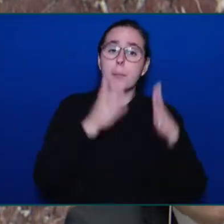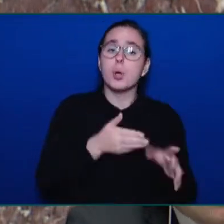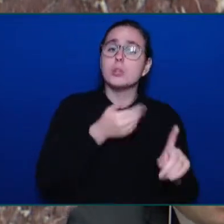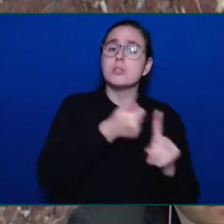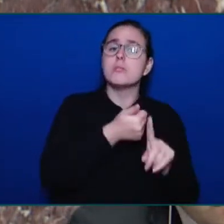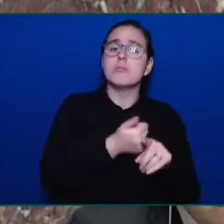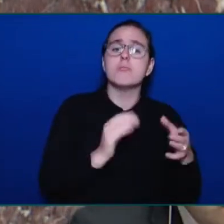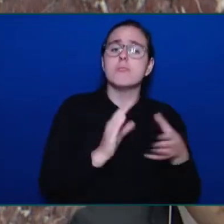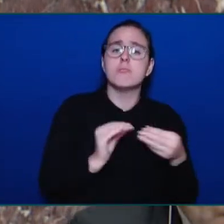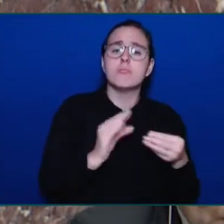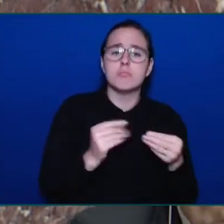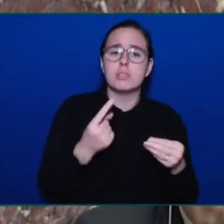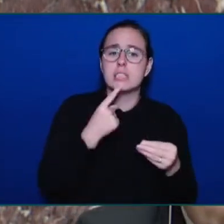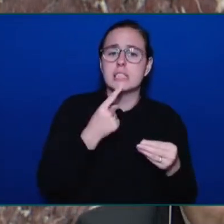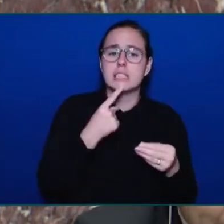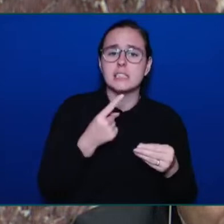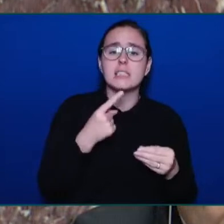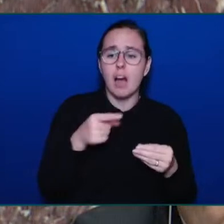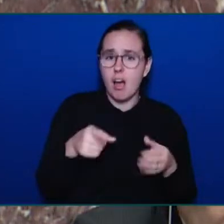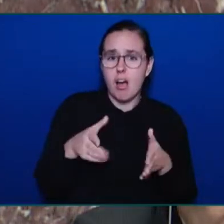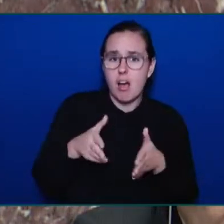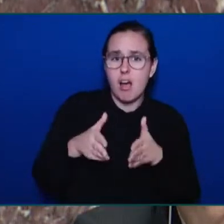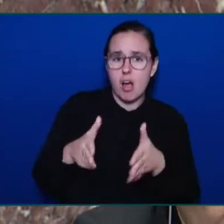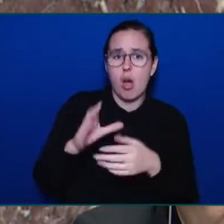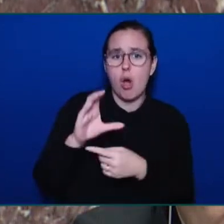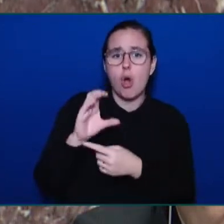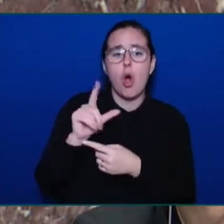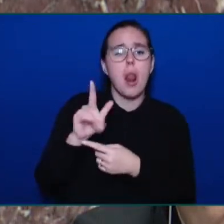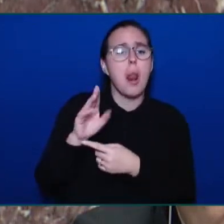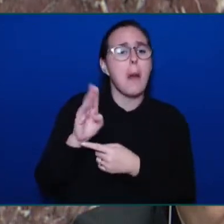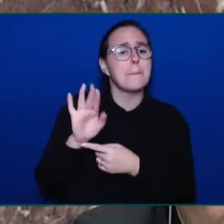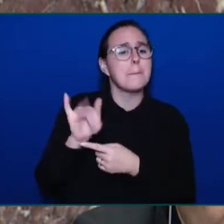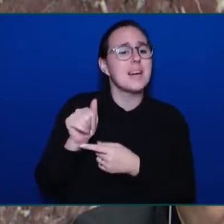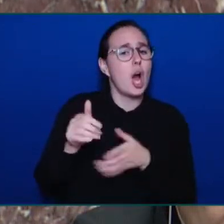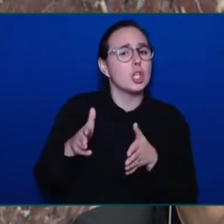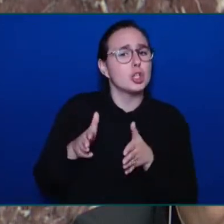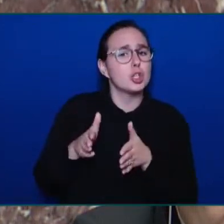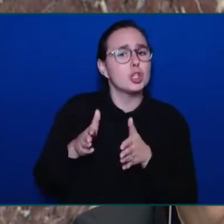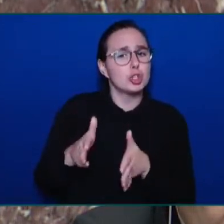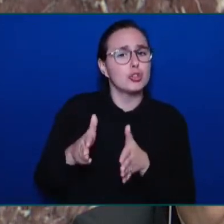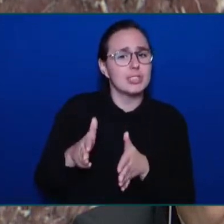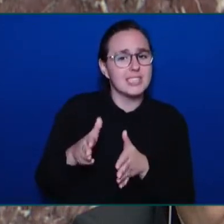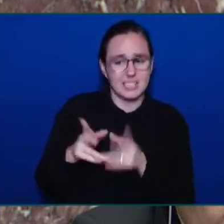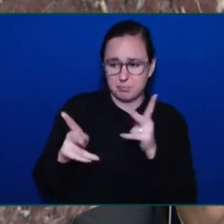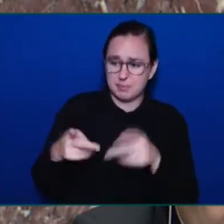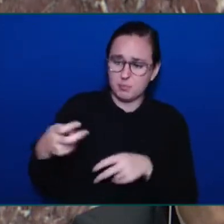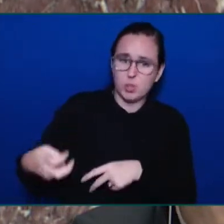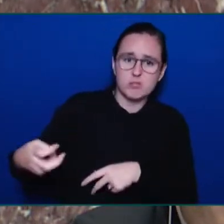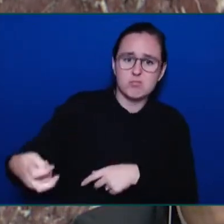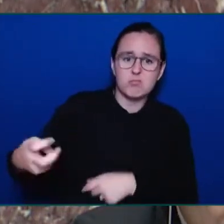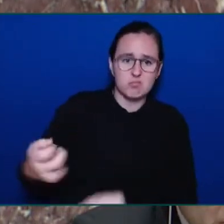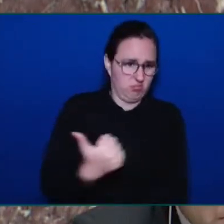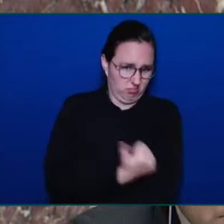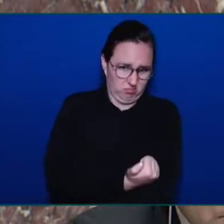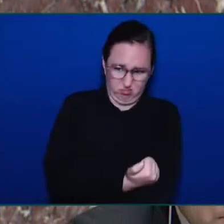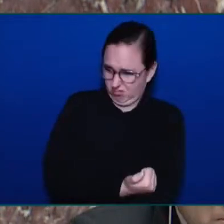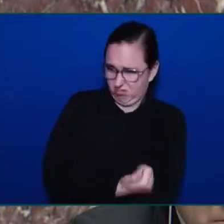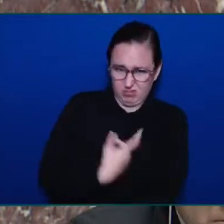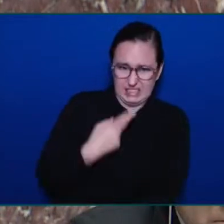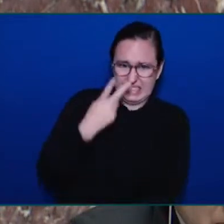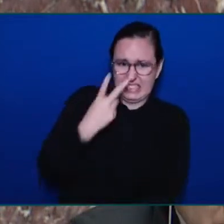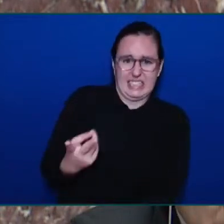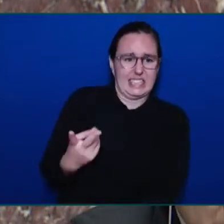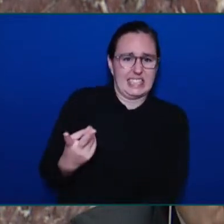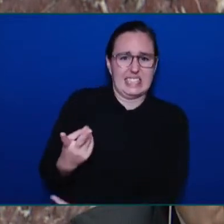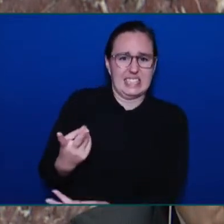shooting up right in front of you. Don't even care. It's happening everywhere, in every alley, every door, every storefront.